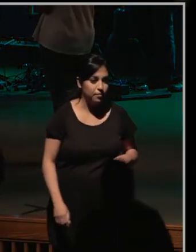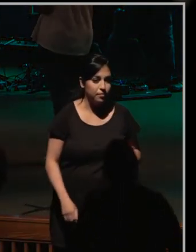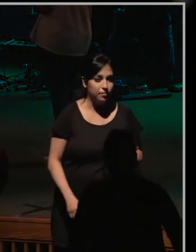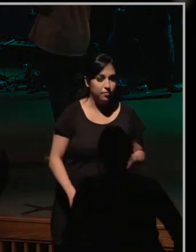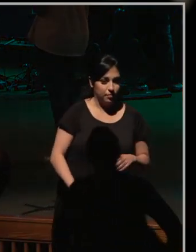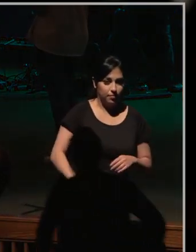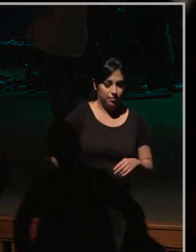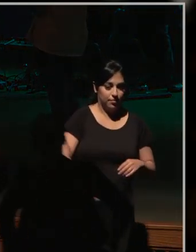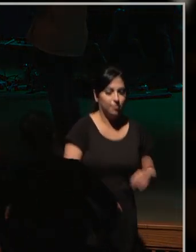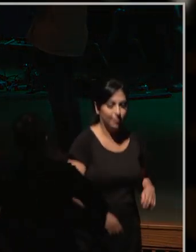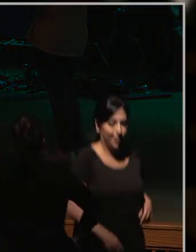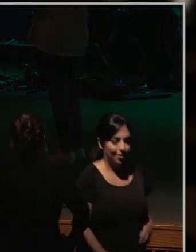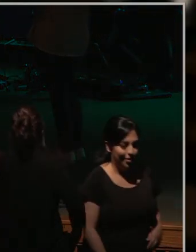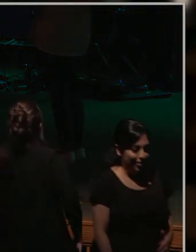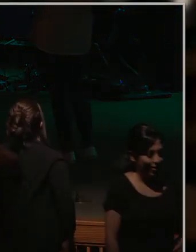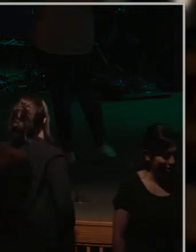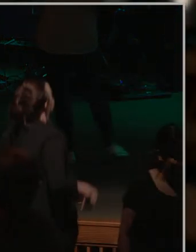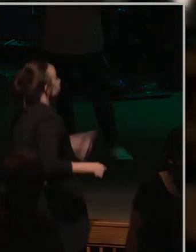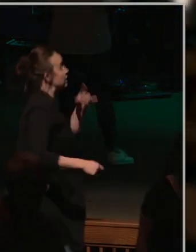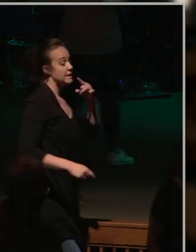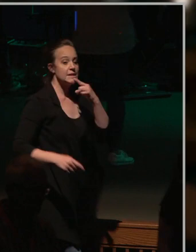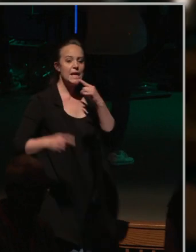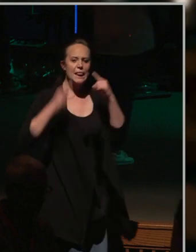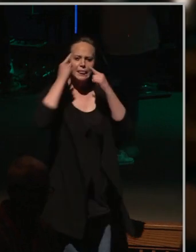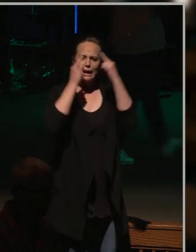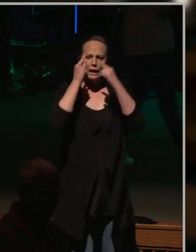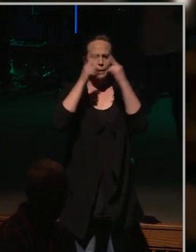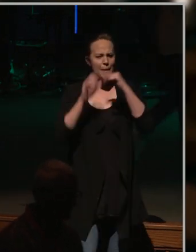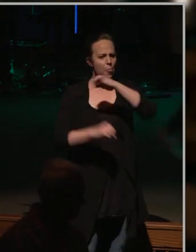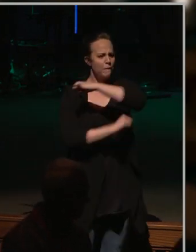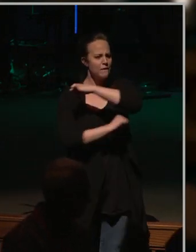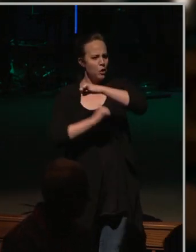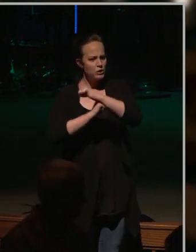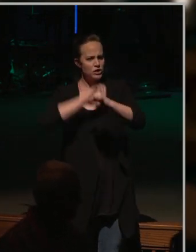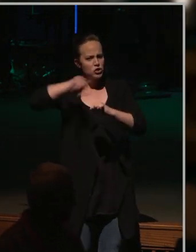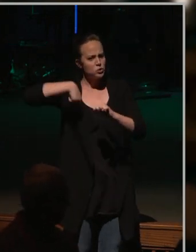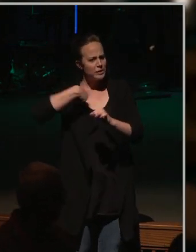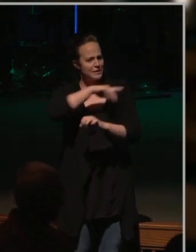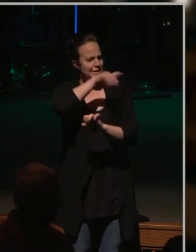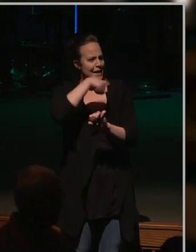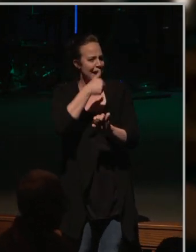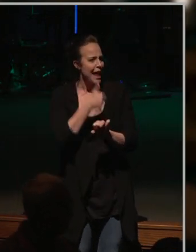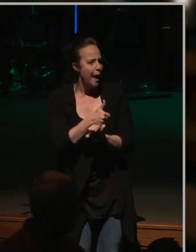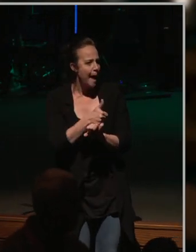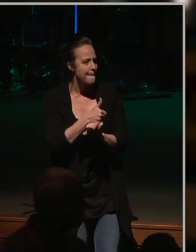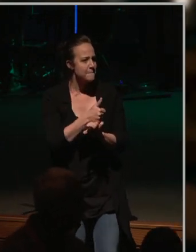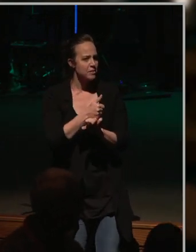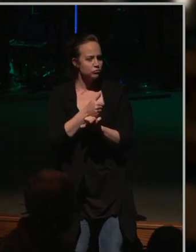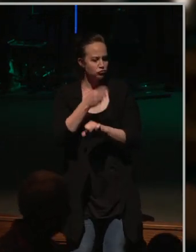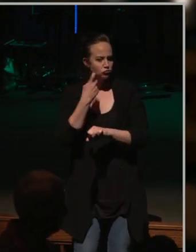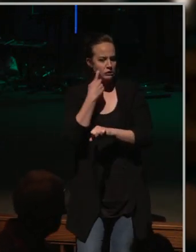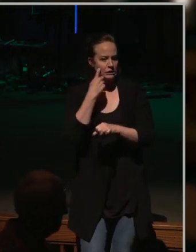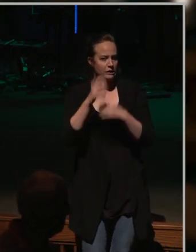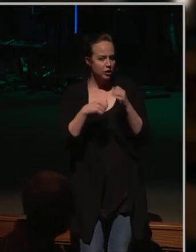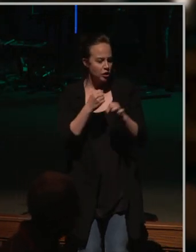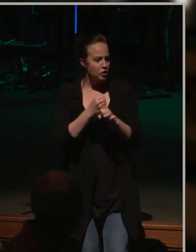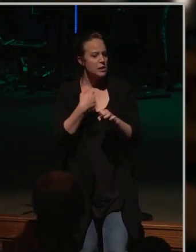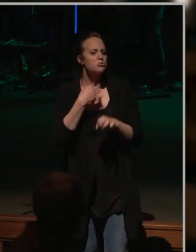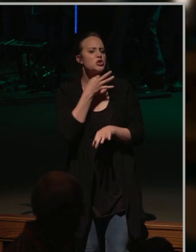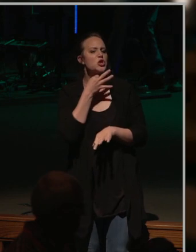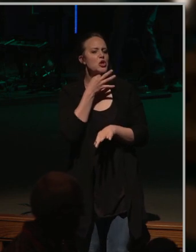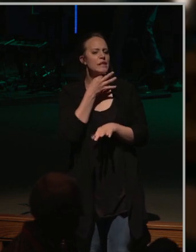Thinking about the foundations that we lay in those early years, how did you or how are you kind of shaping